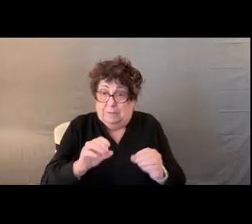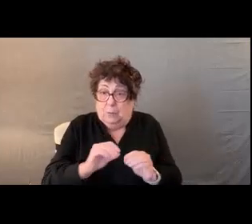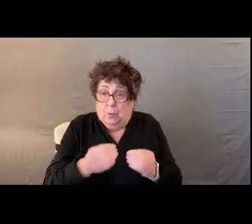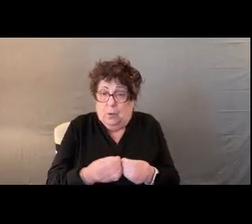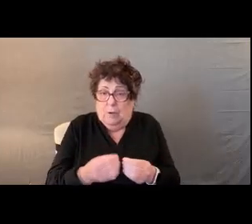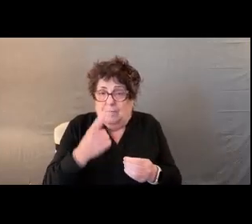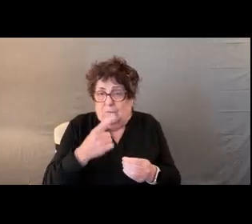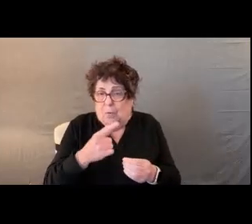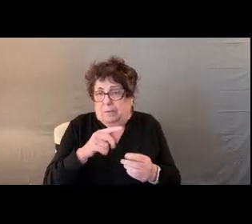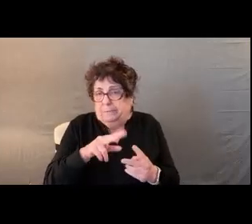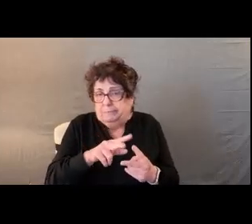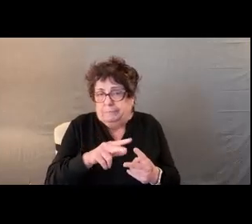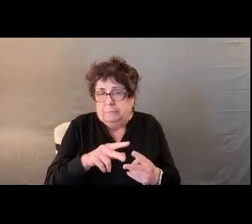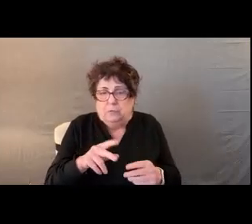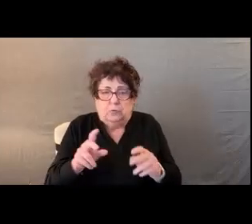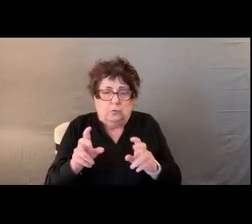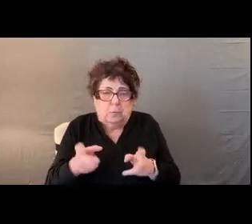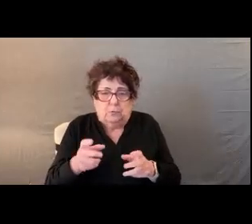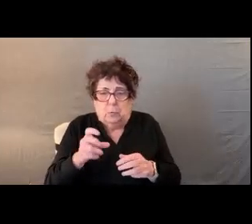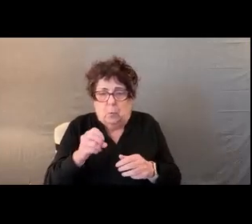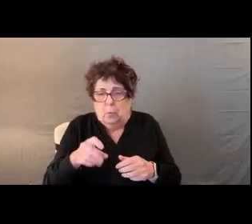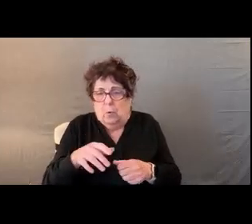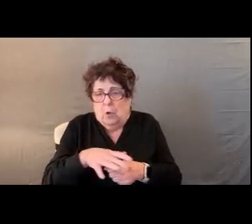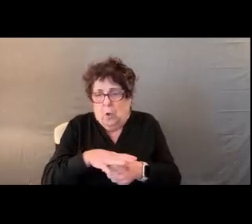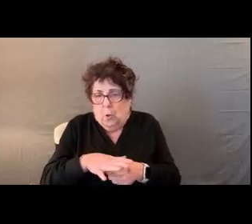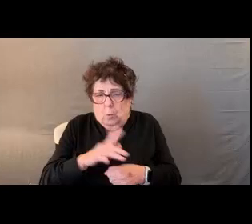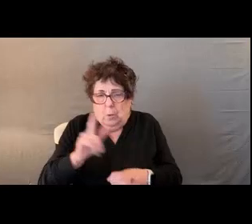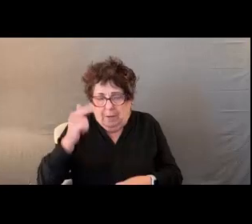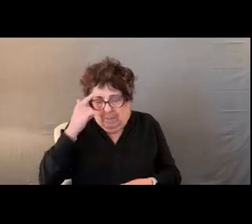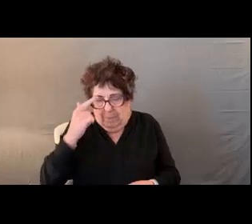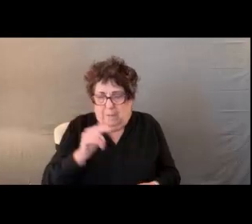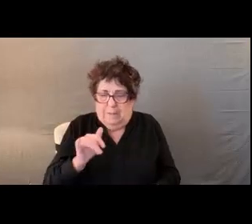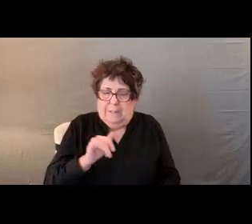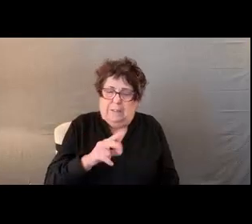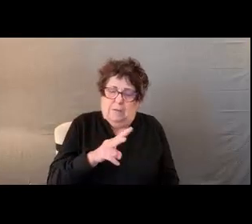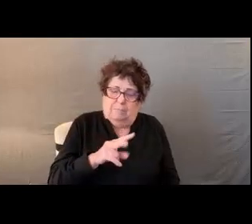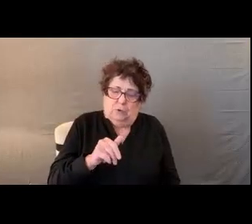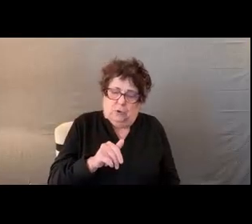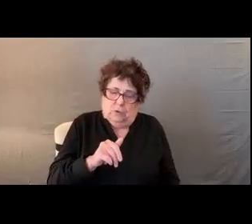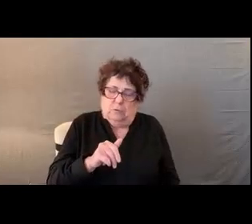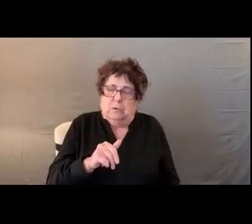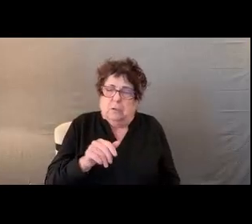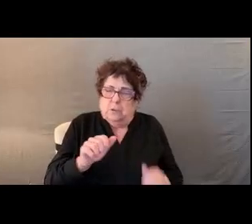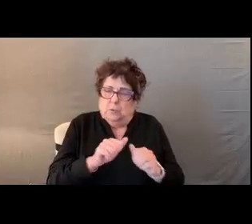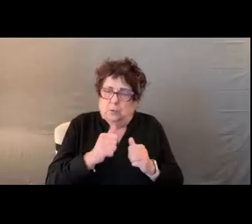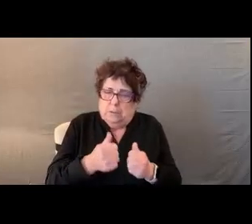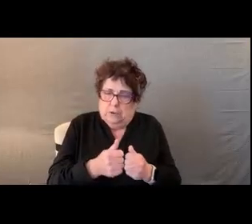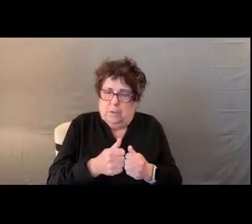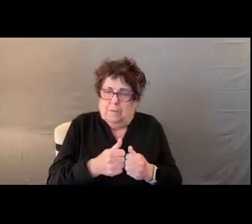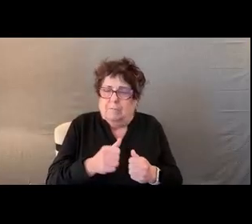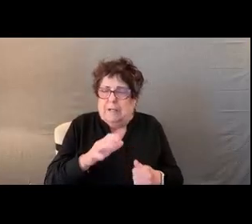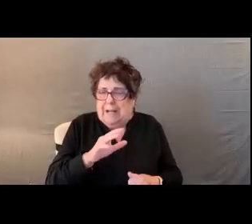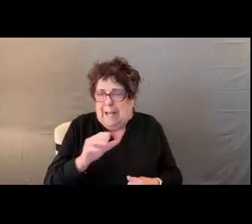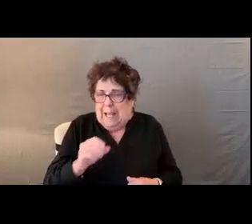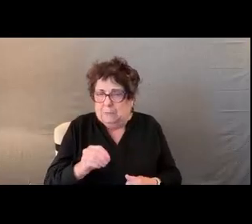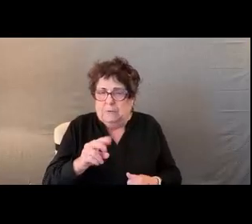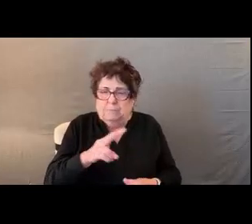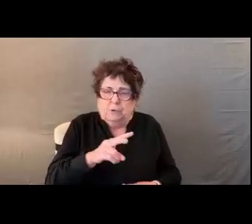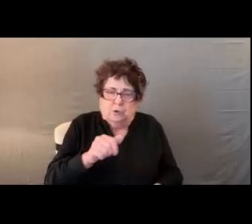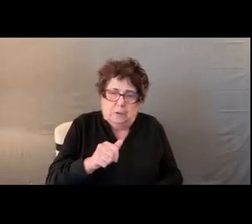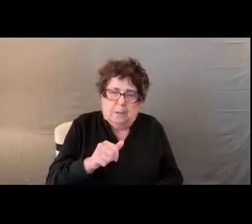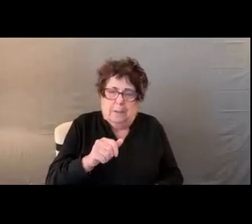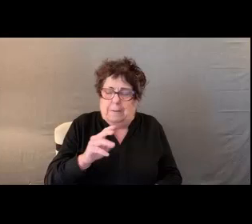governments. So in our case, that meant the Virginia Association of Counties and the Virginia Municipal League. It meant the Virginia League of Social